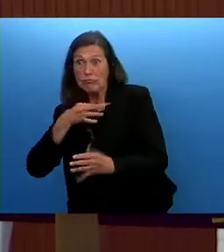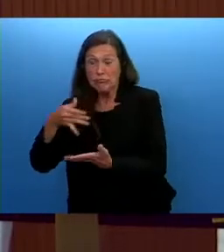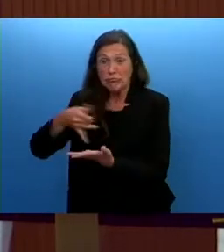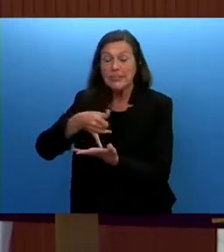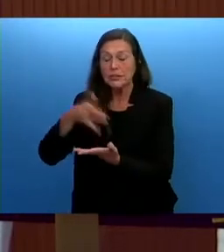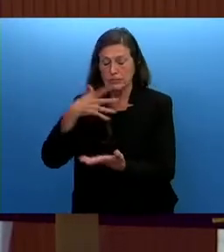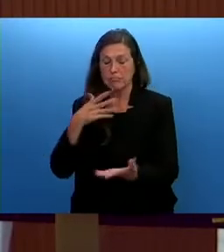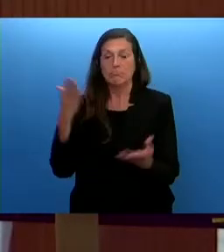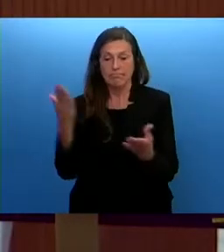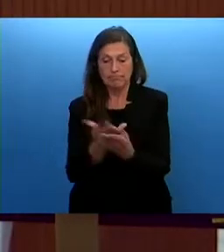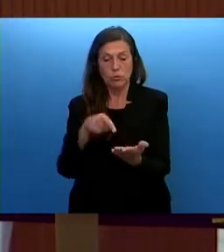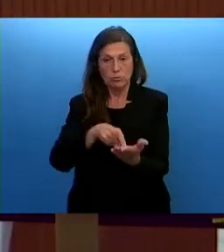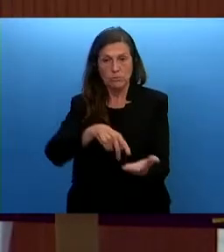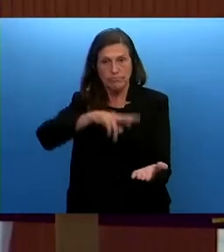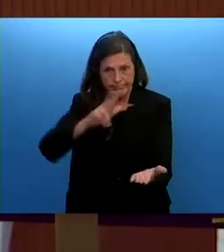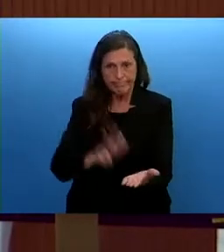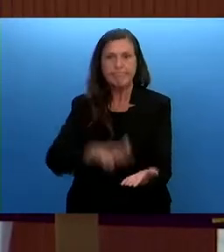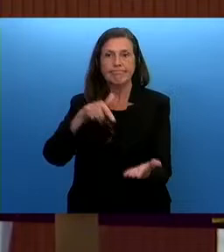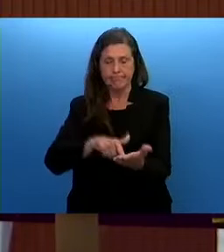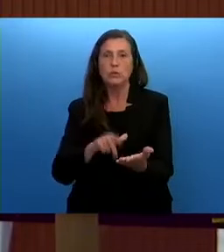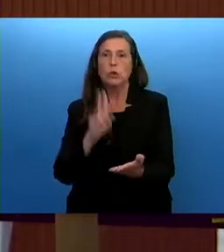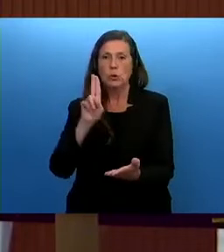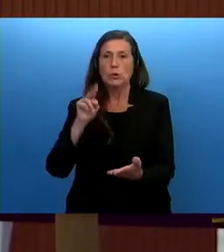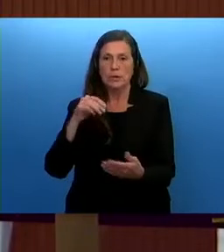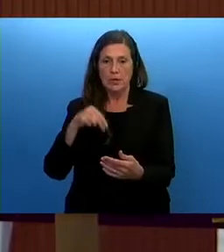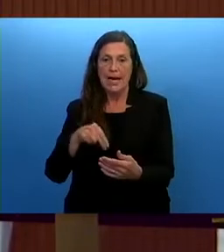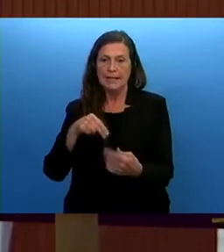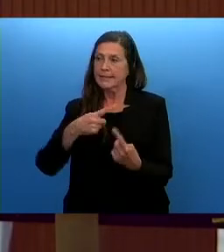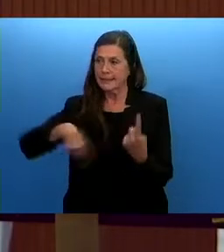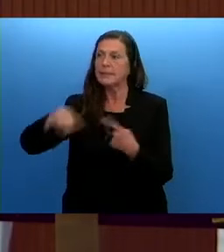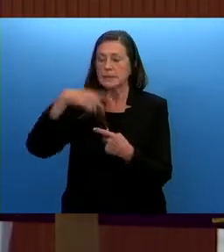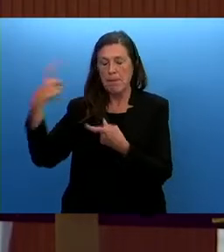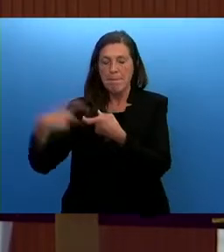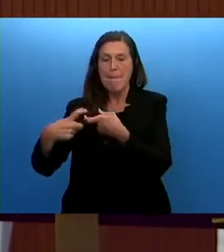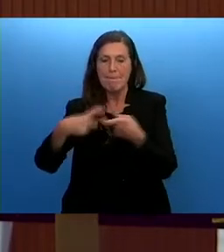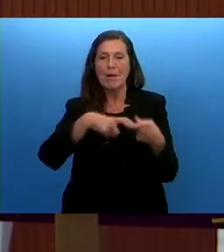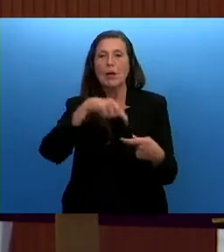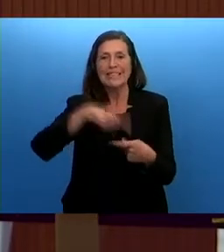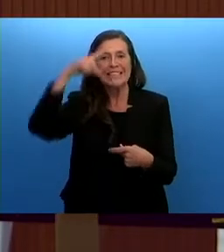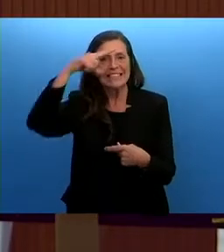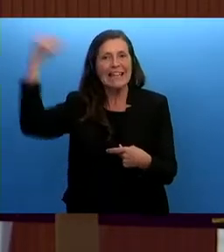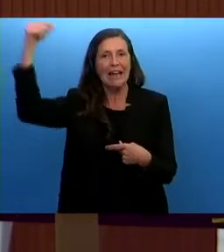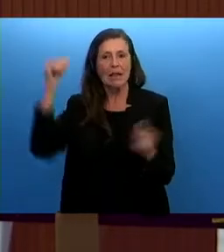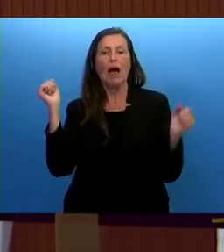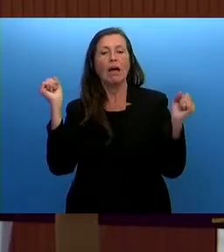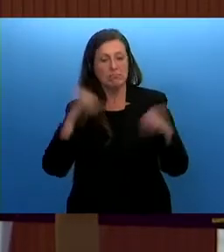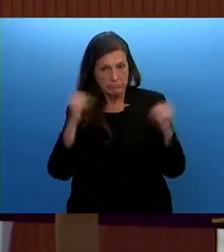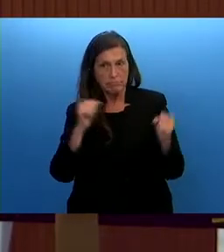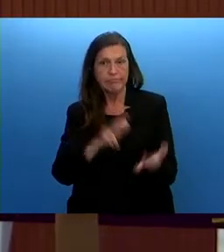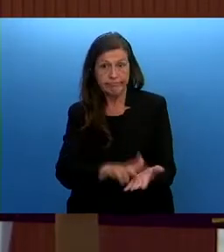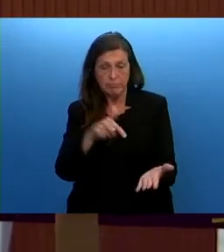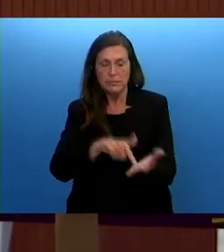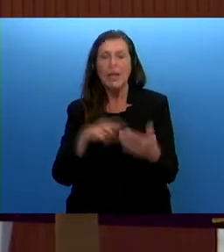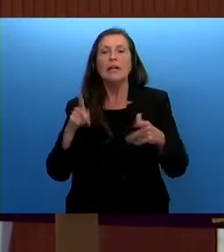adopted by UN member states in March 2015 in Sendai in Japan, calls for human rights-based